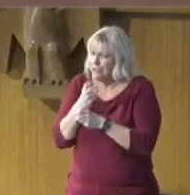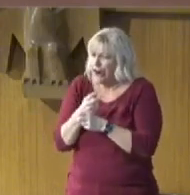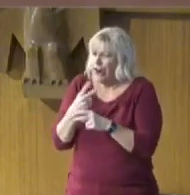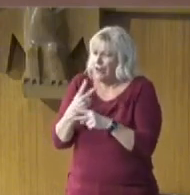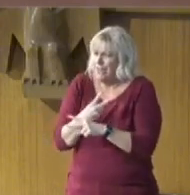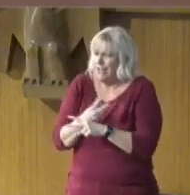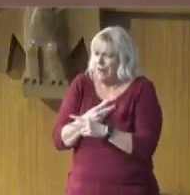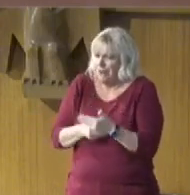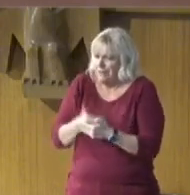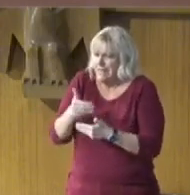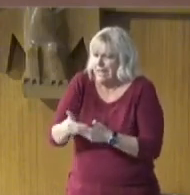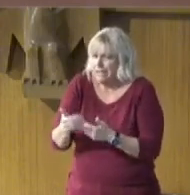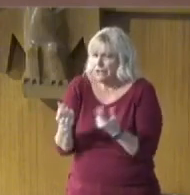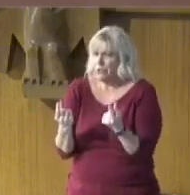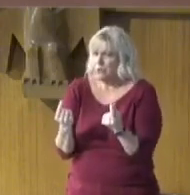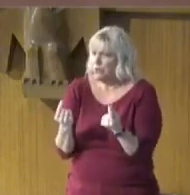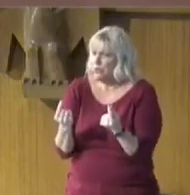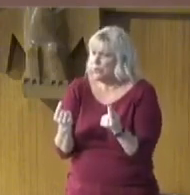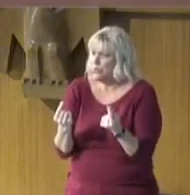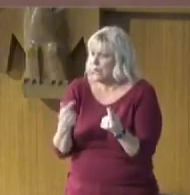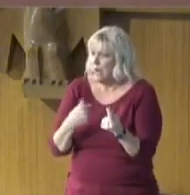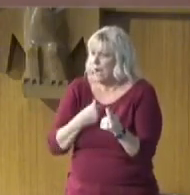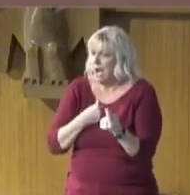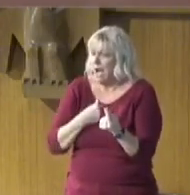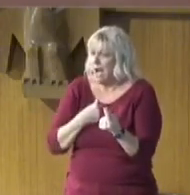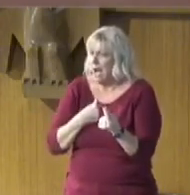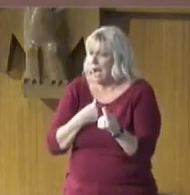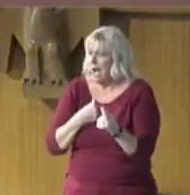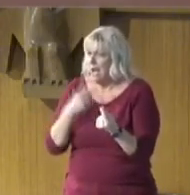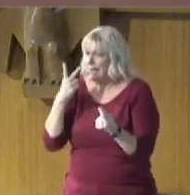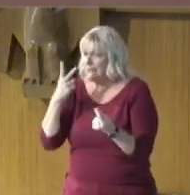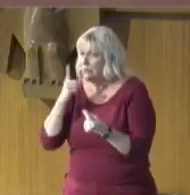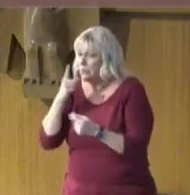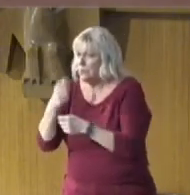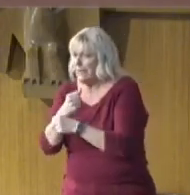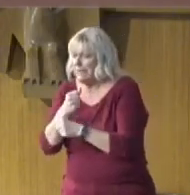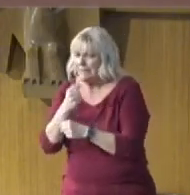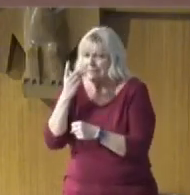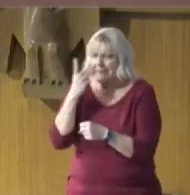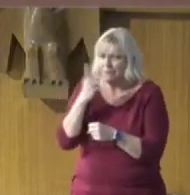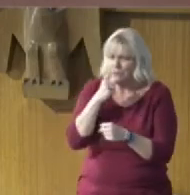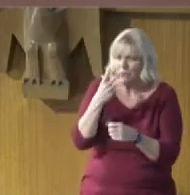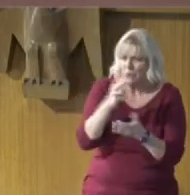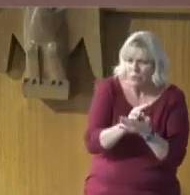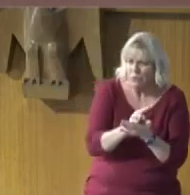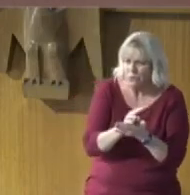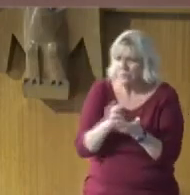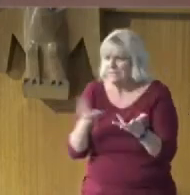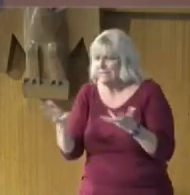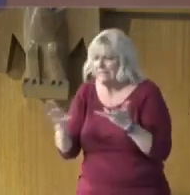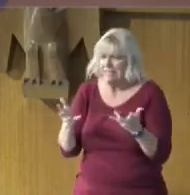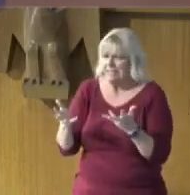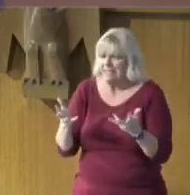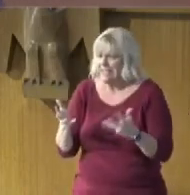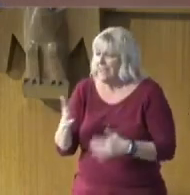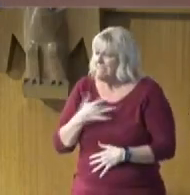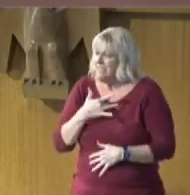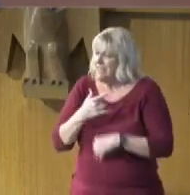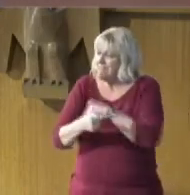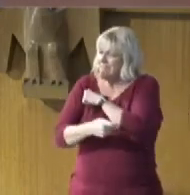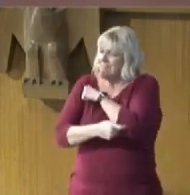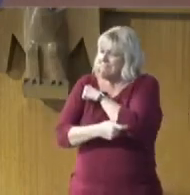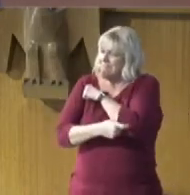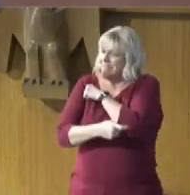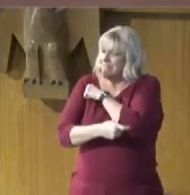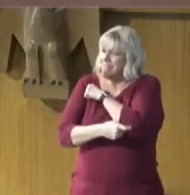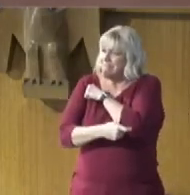to do next when your side either wins or loses. And there is this temptation to believe that we